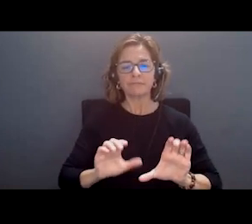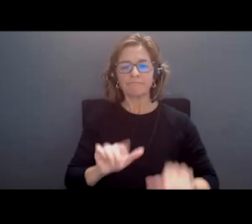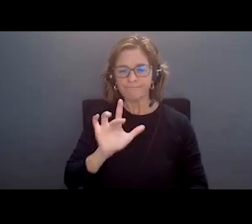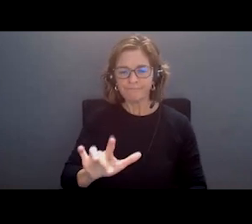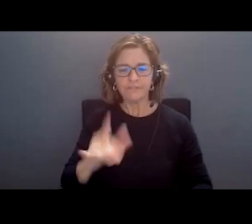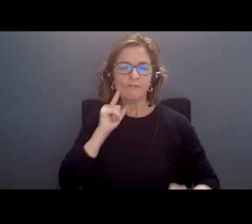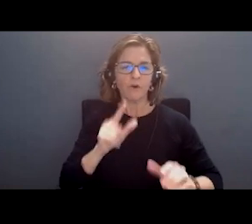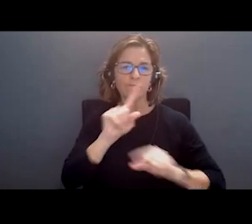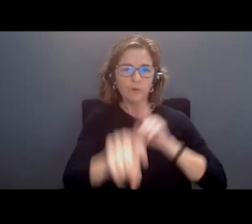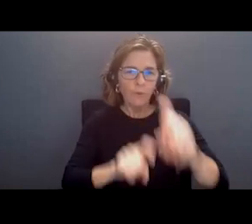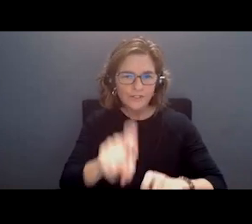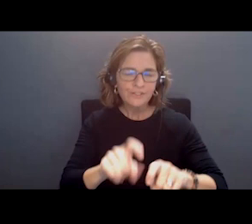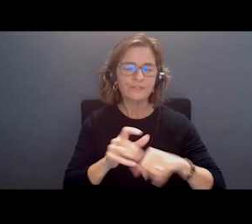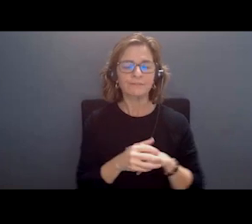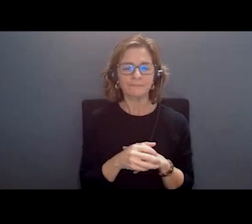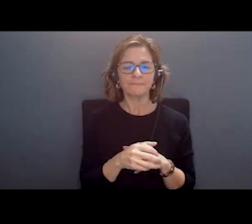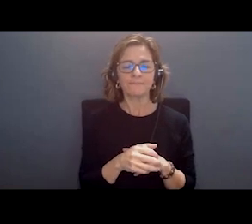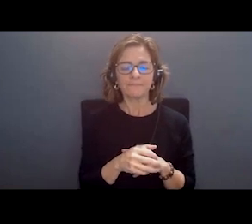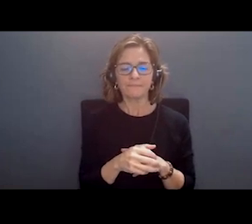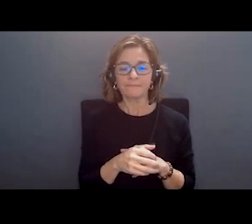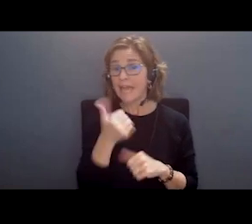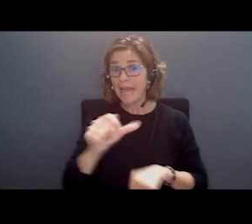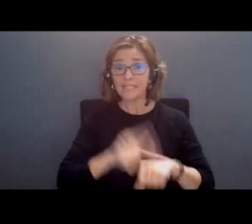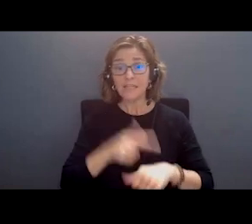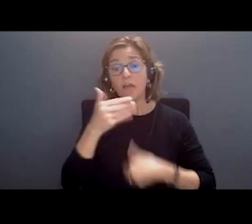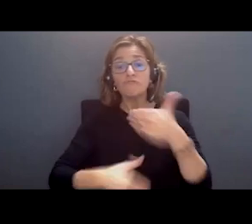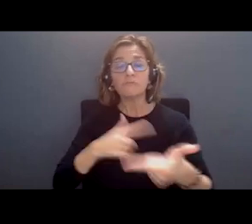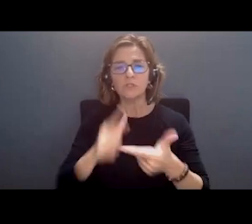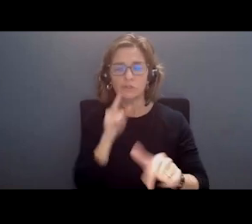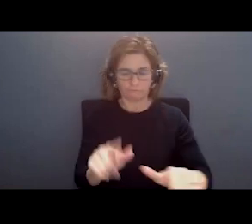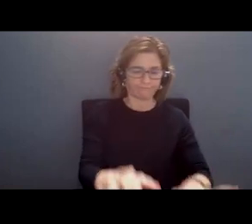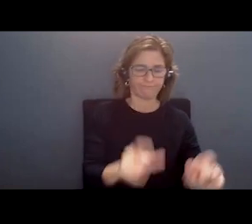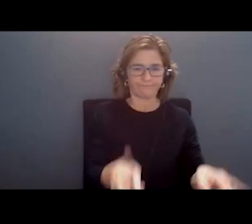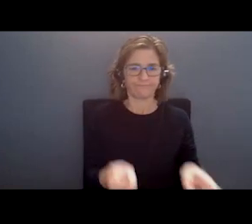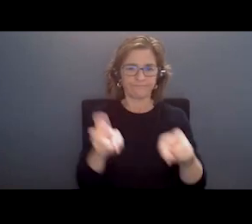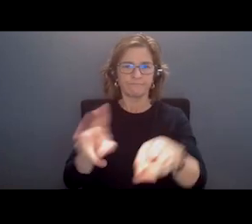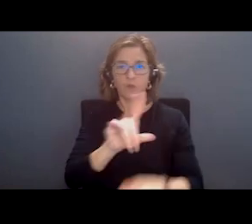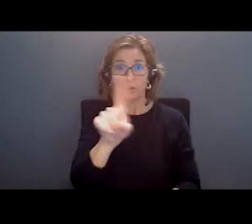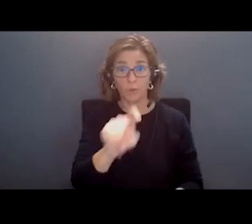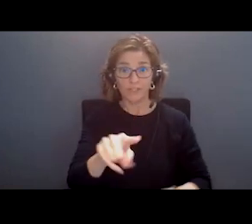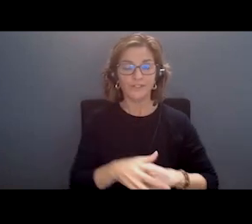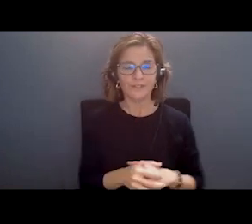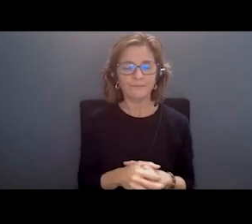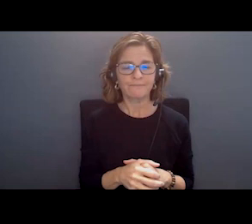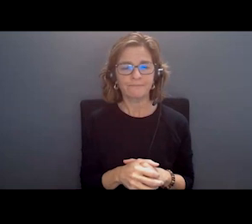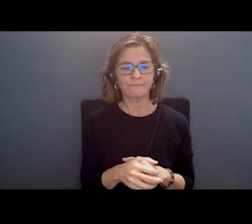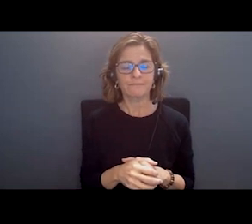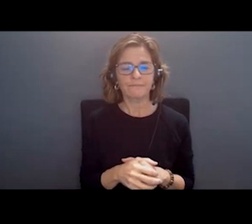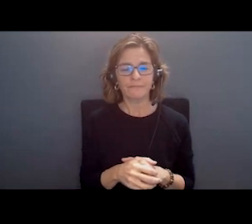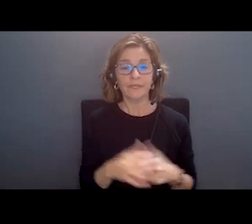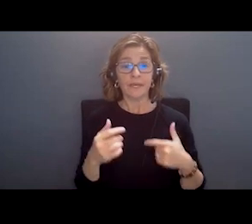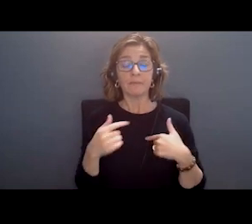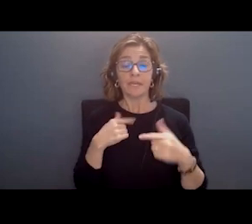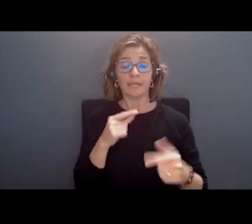feel welcome to ask your questions at any point during the presentation. Cindy and I will address them during the Q&A